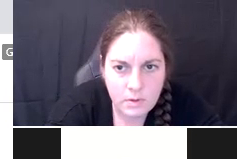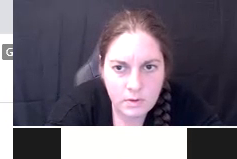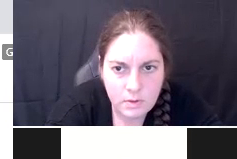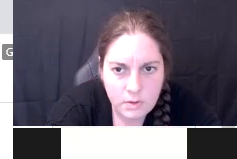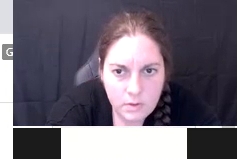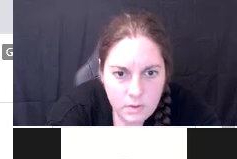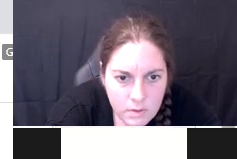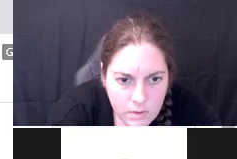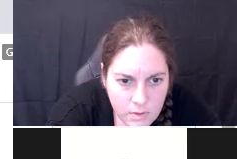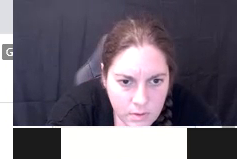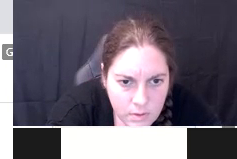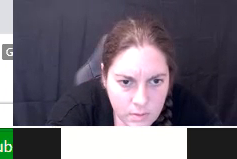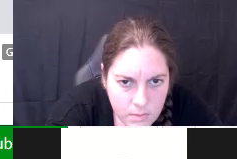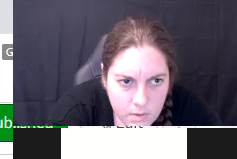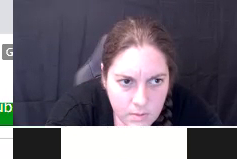everybody's following along.